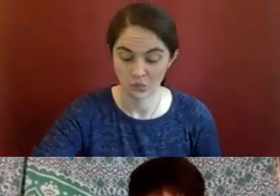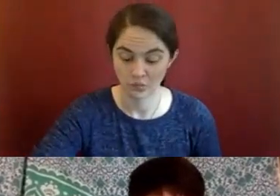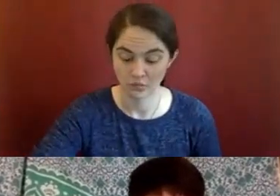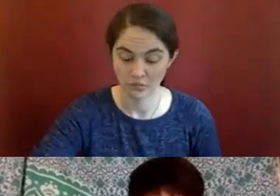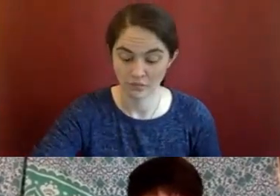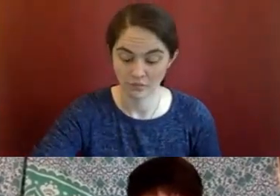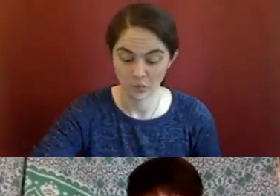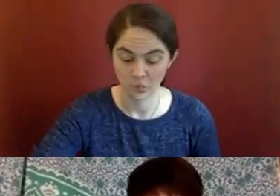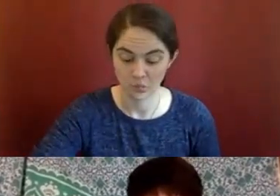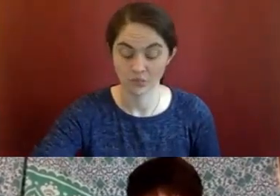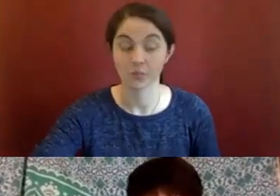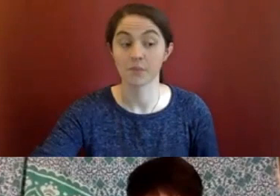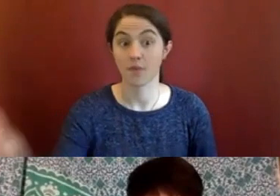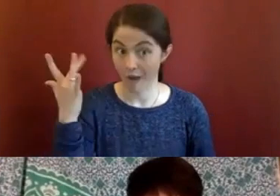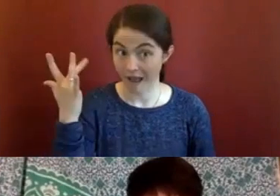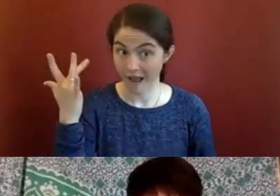Porque